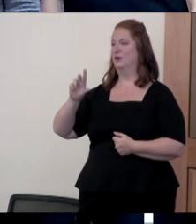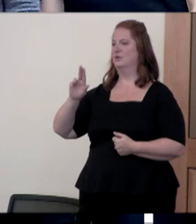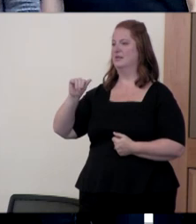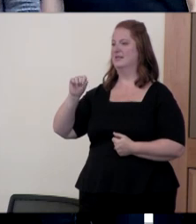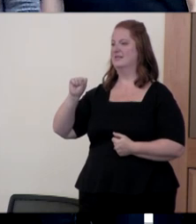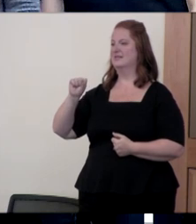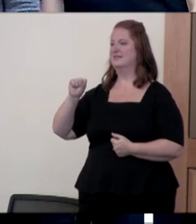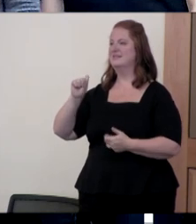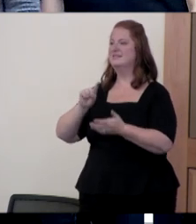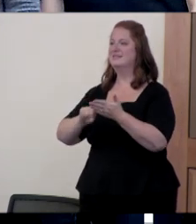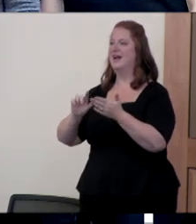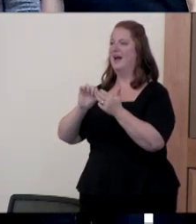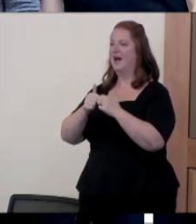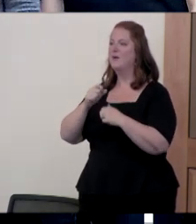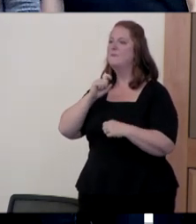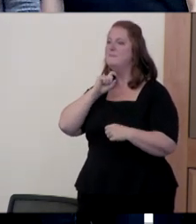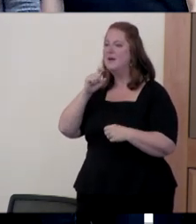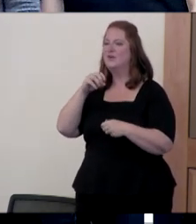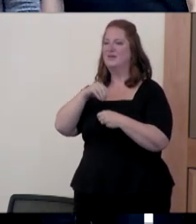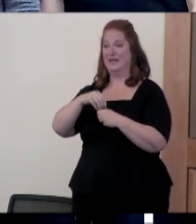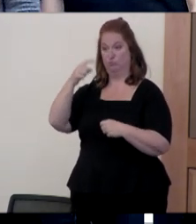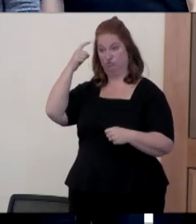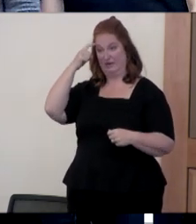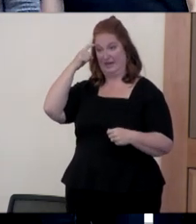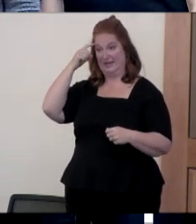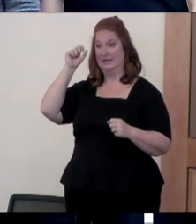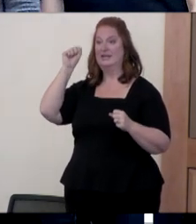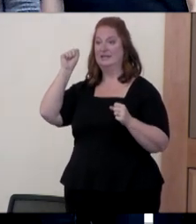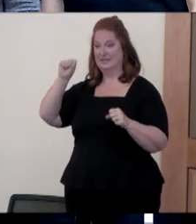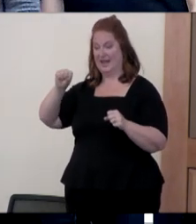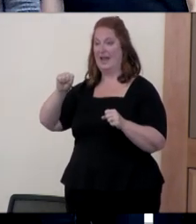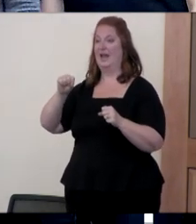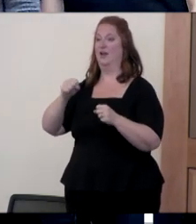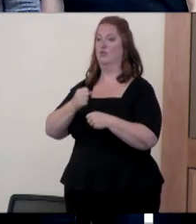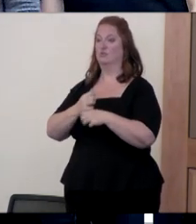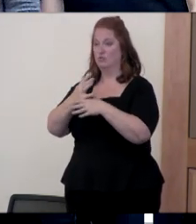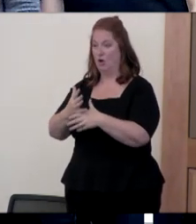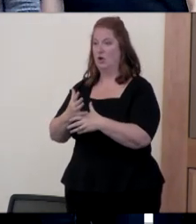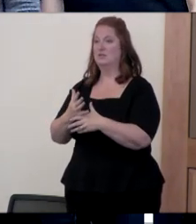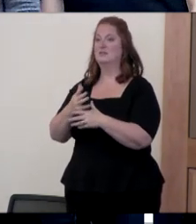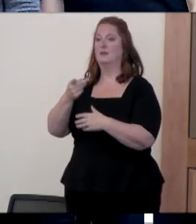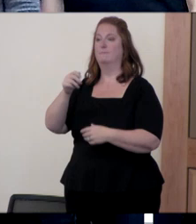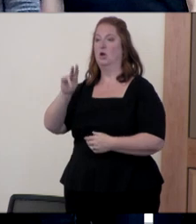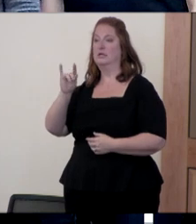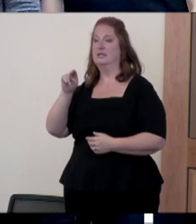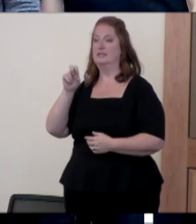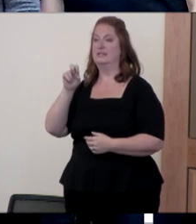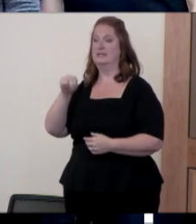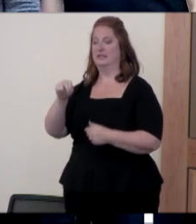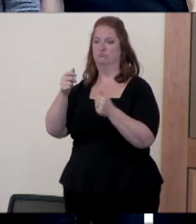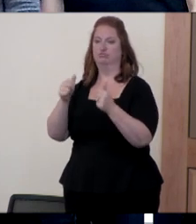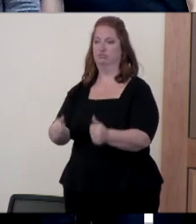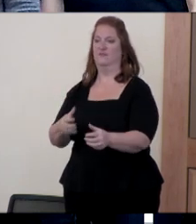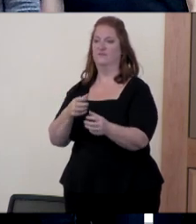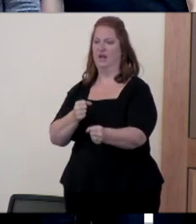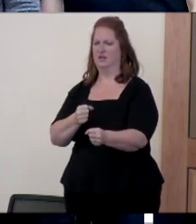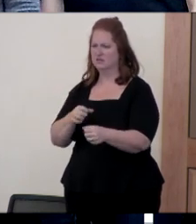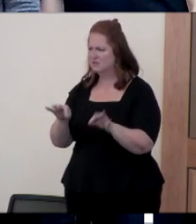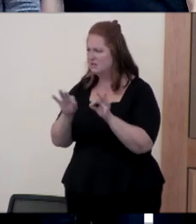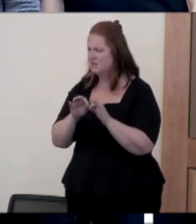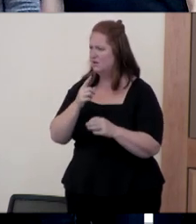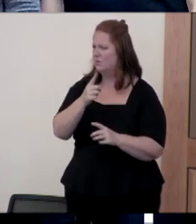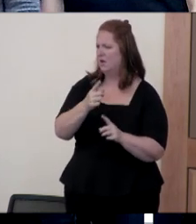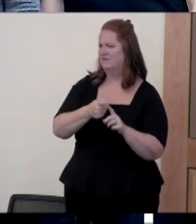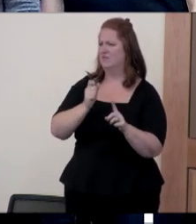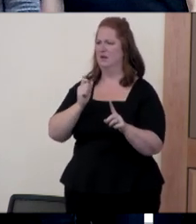metals in the brain might accelerate Parkinson's disease. That's really important when one in six people in the world